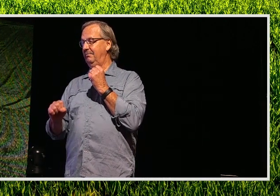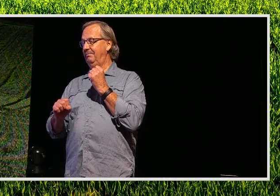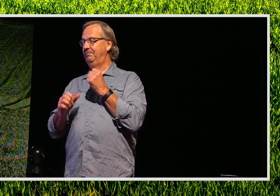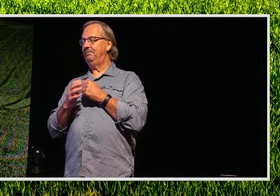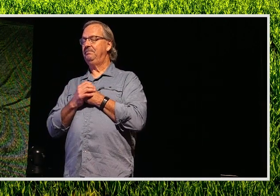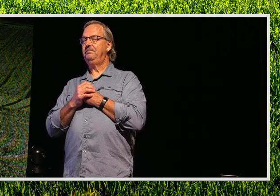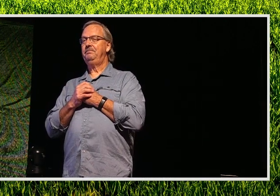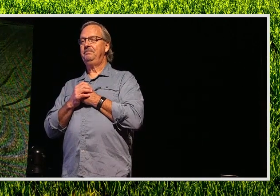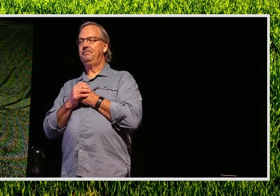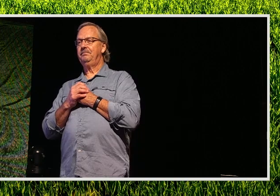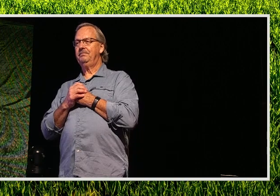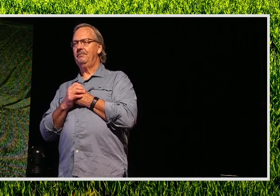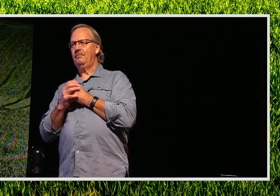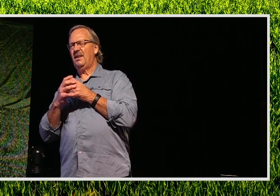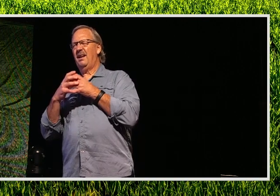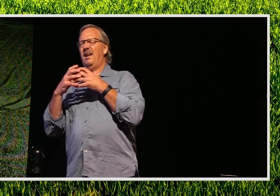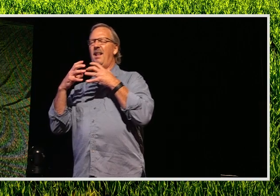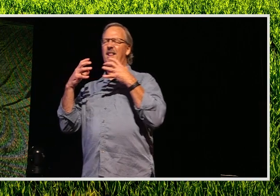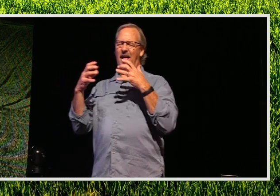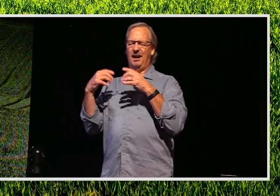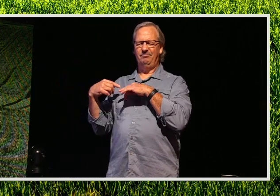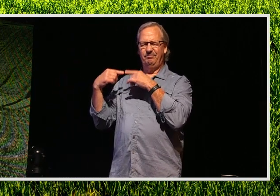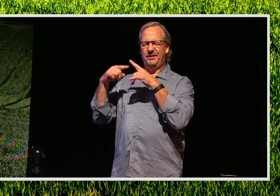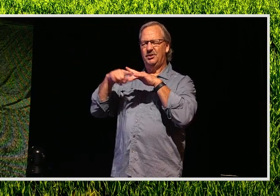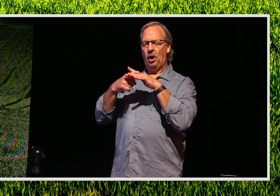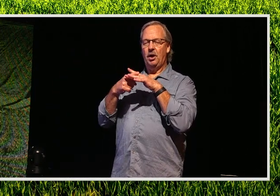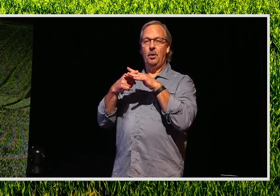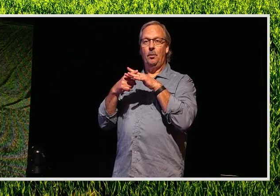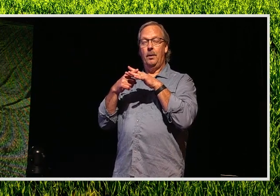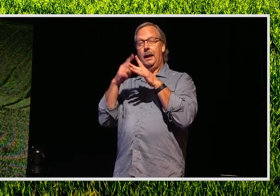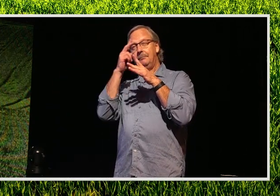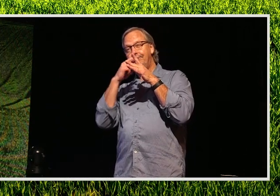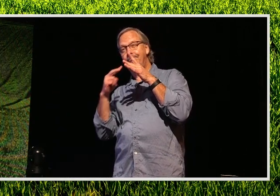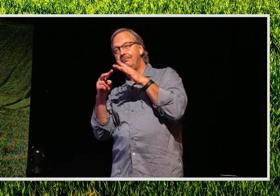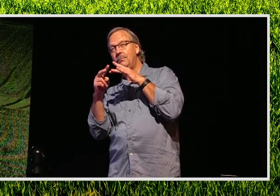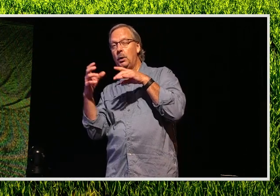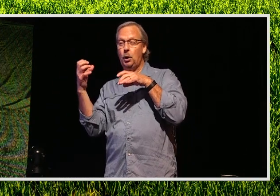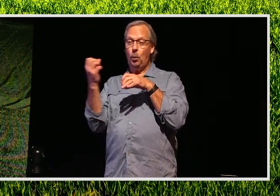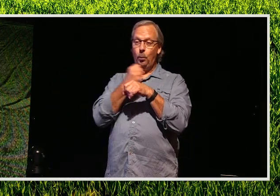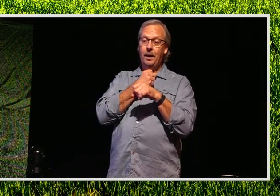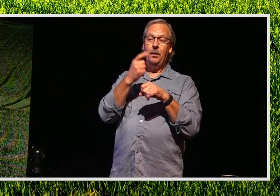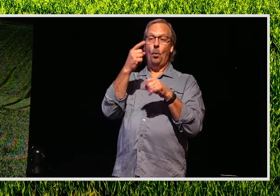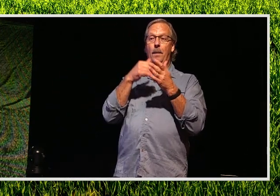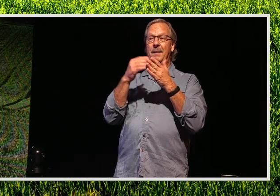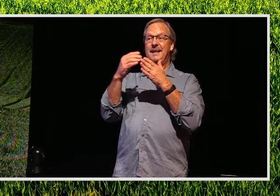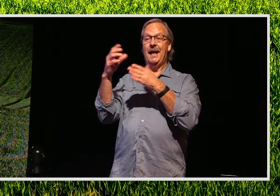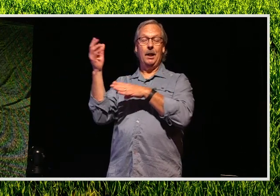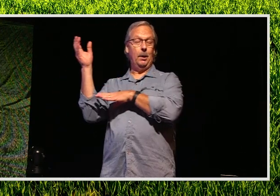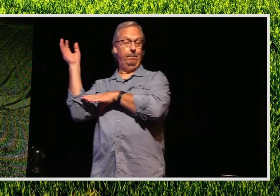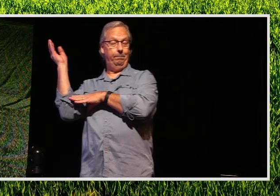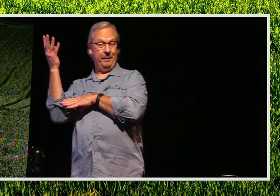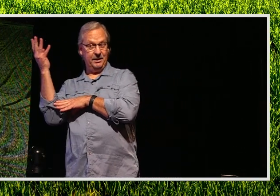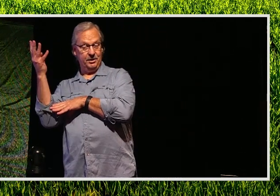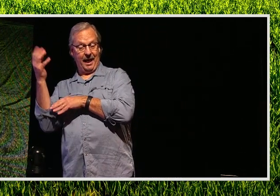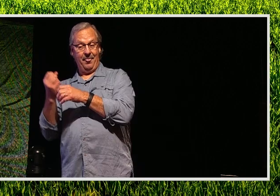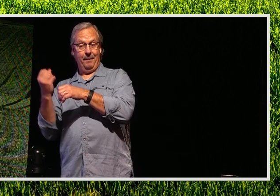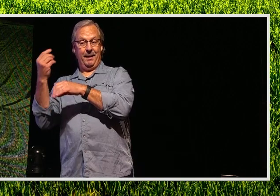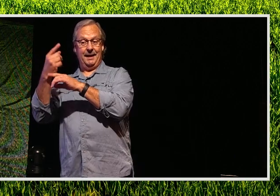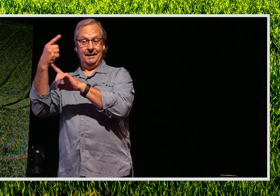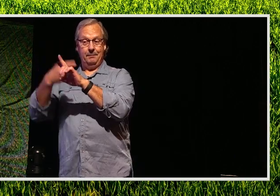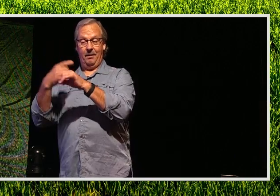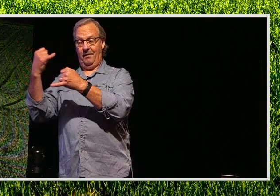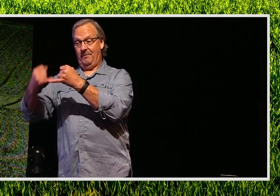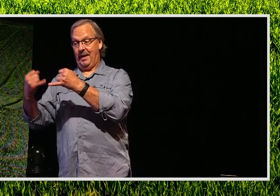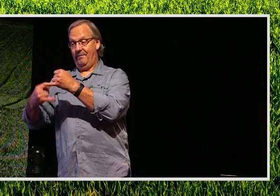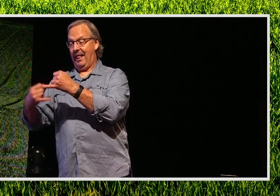Now, we've done a ton since we started, but we anticipate that this November we're going to win the $1 million pitch. And then by next month, we're going to be finalizing